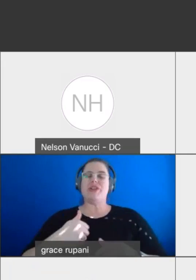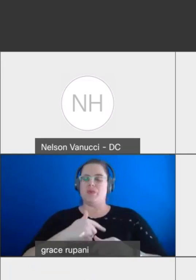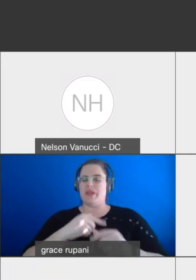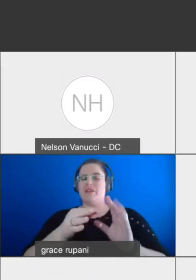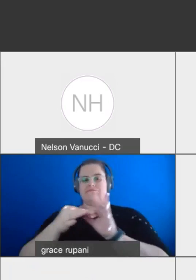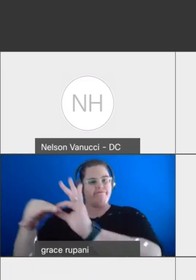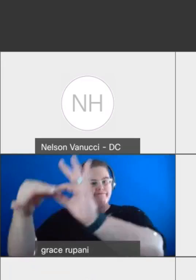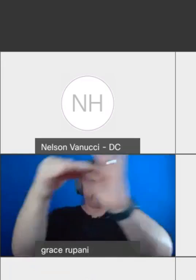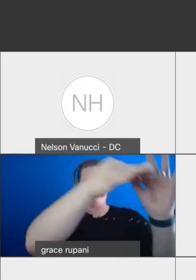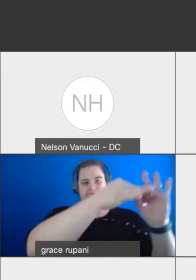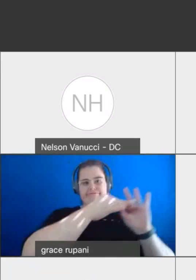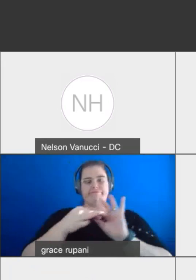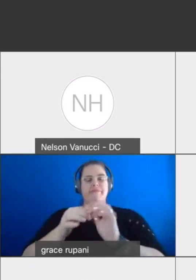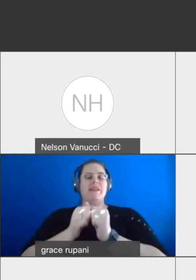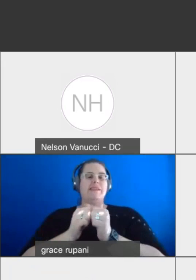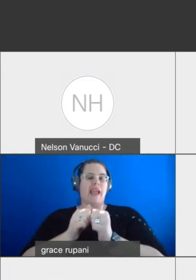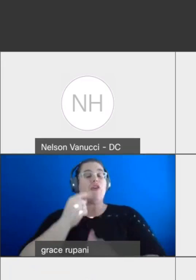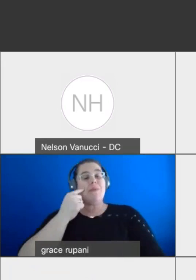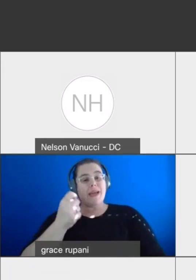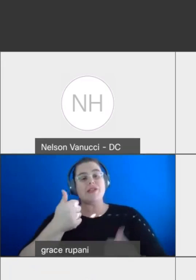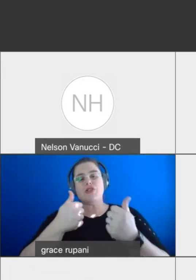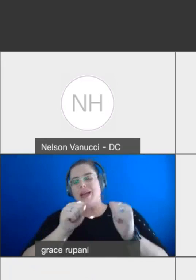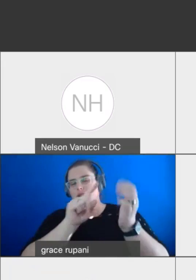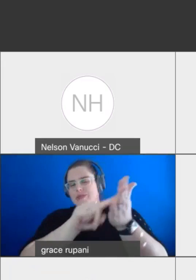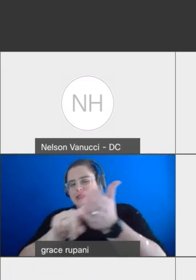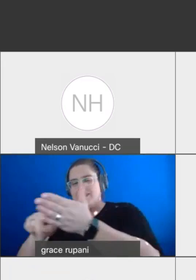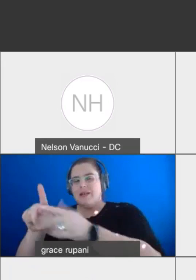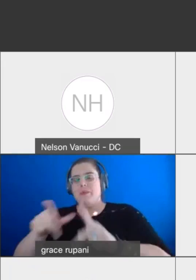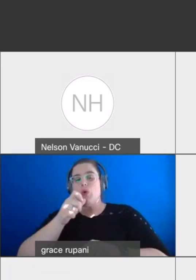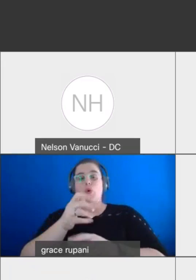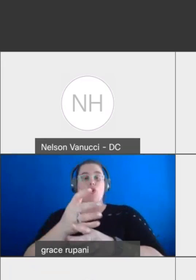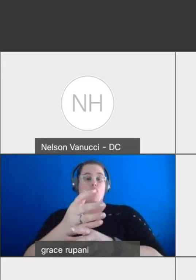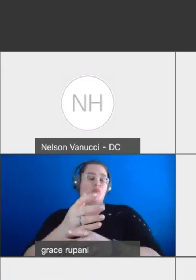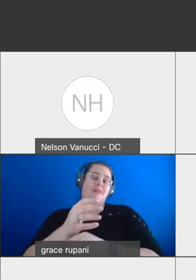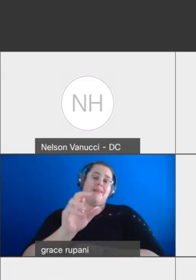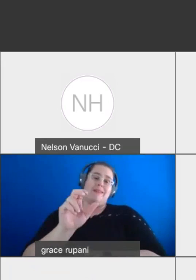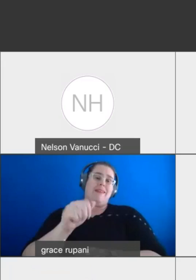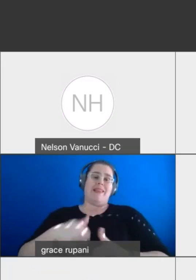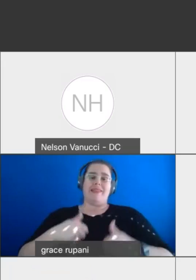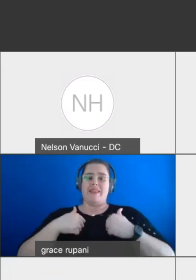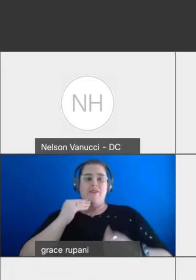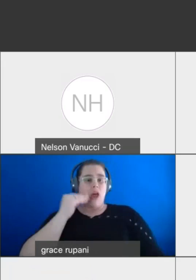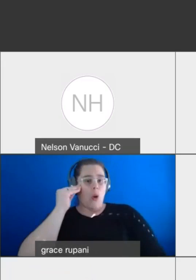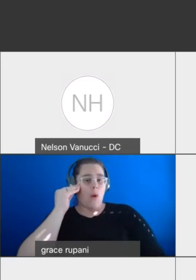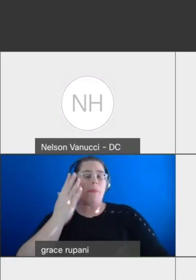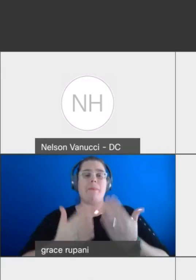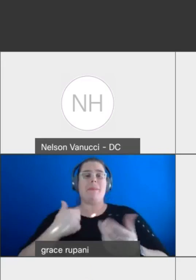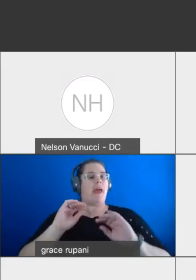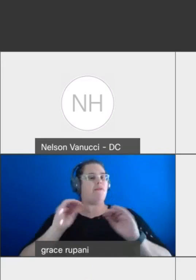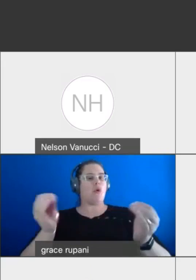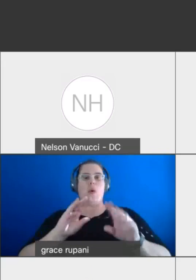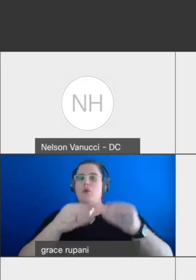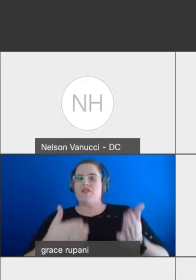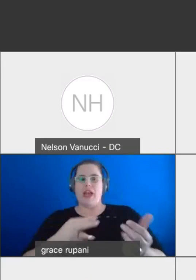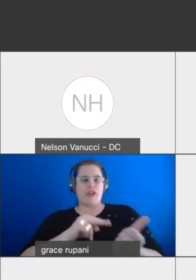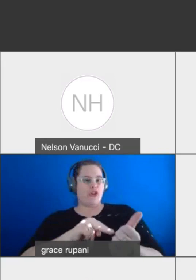are who live at home and do not receive any and aren't connected to a provider agency with a provider nurse.